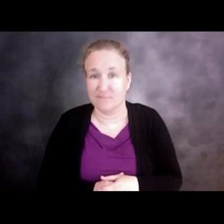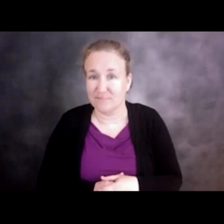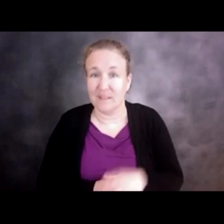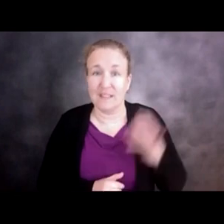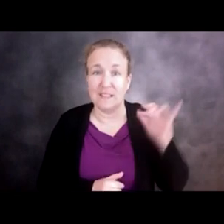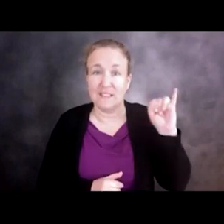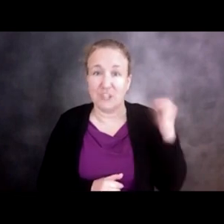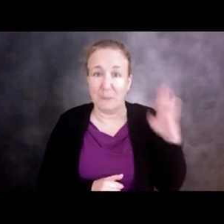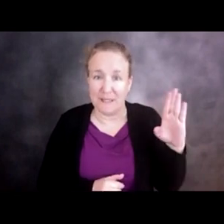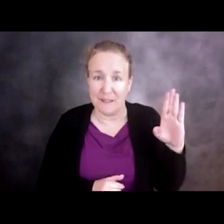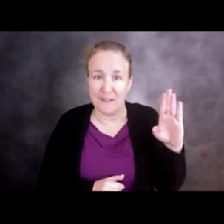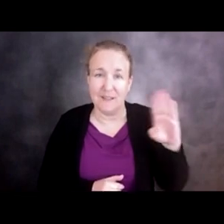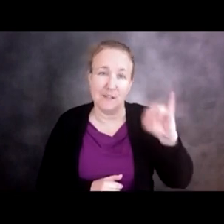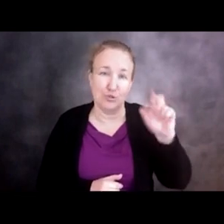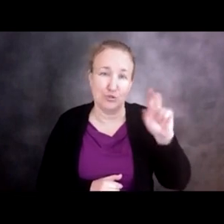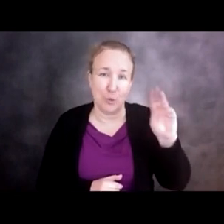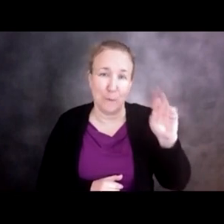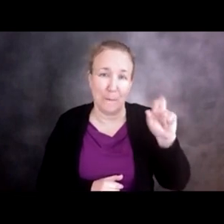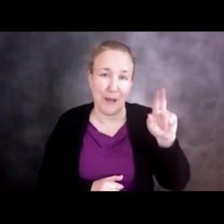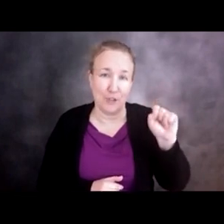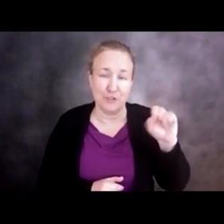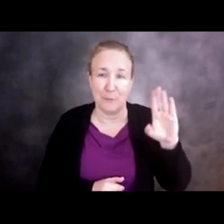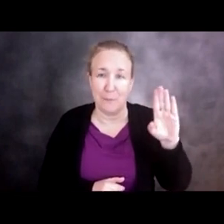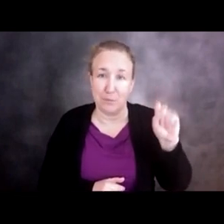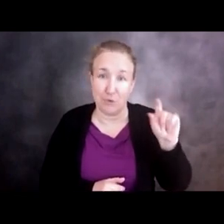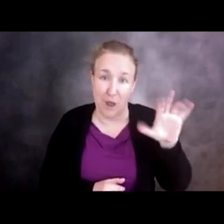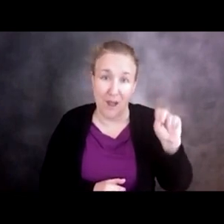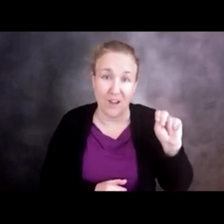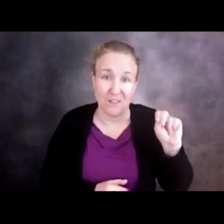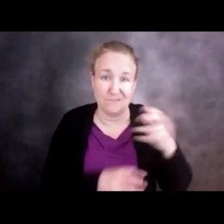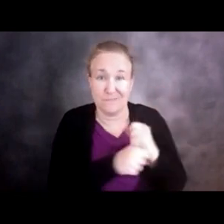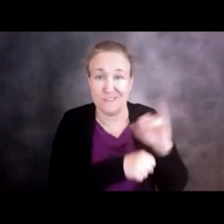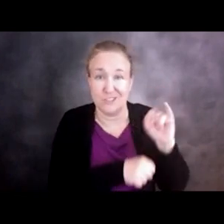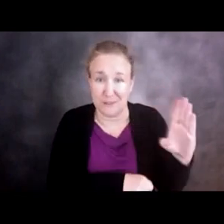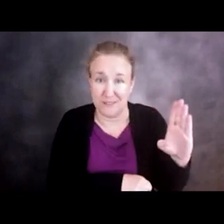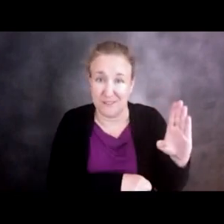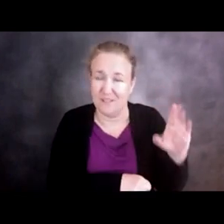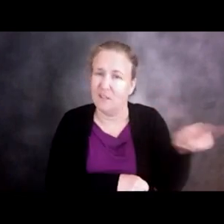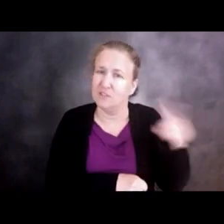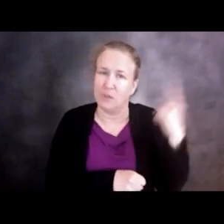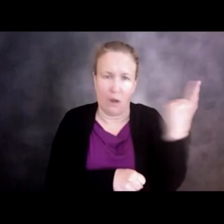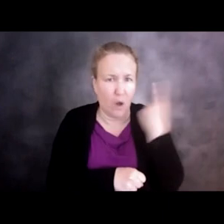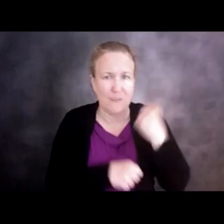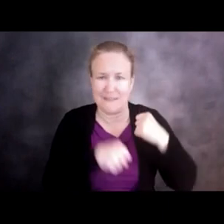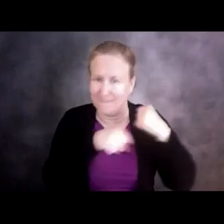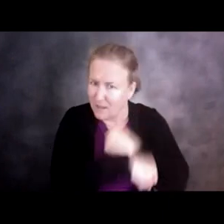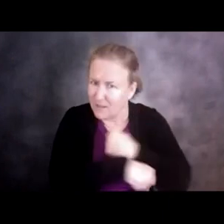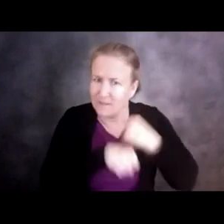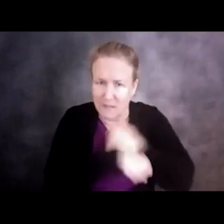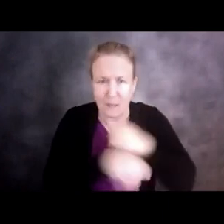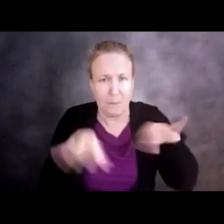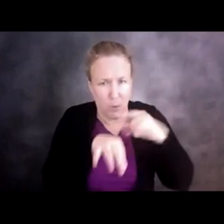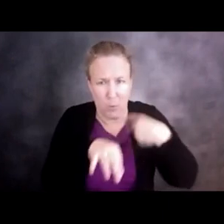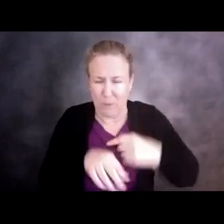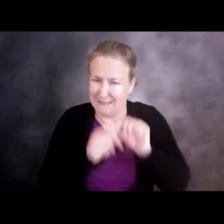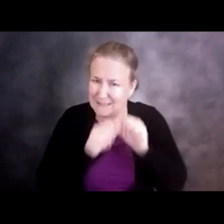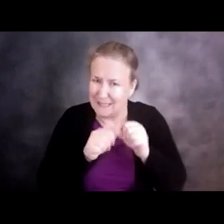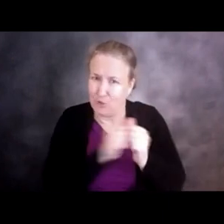JB, Joan Myers Brown, she was always fighting to try to keep us together. So